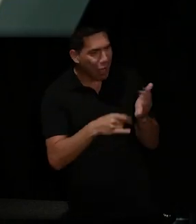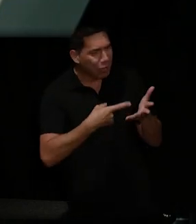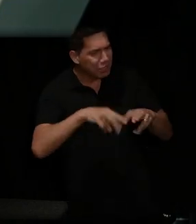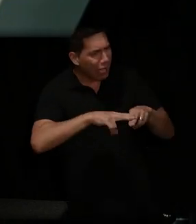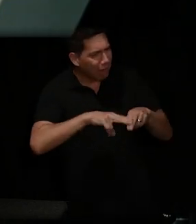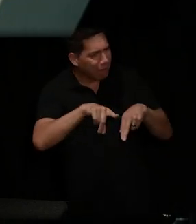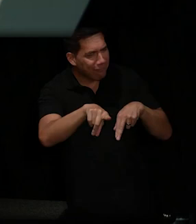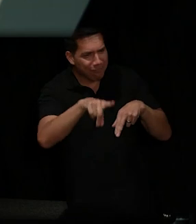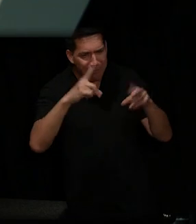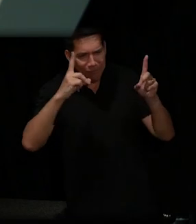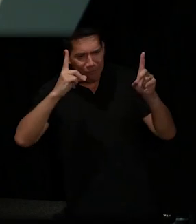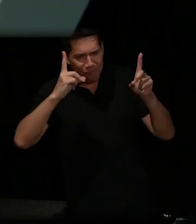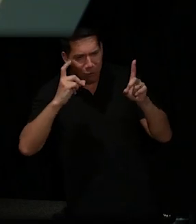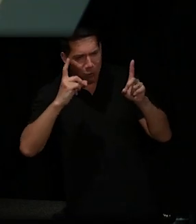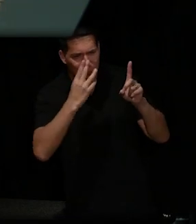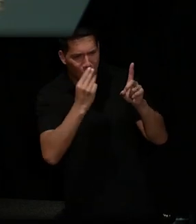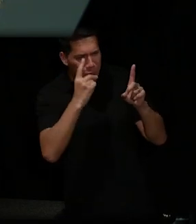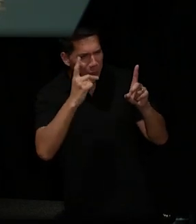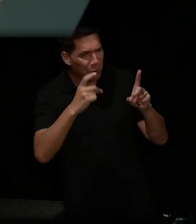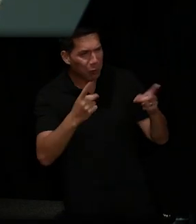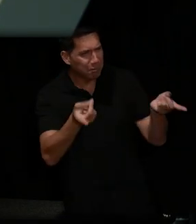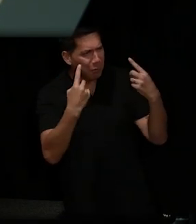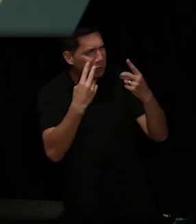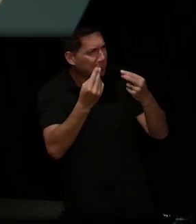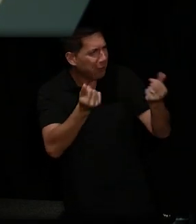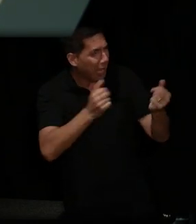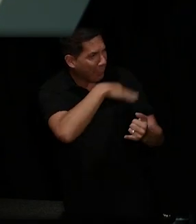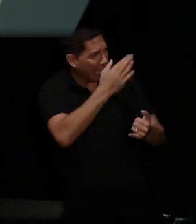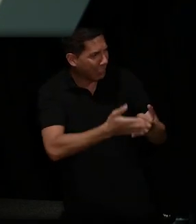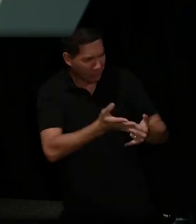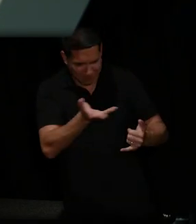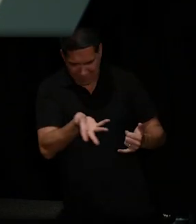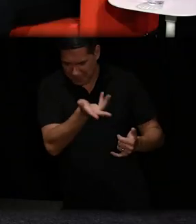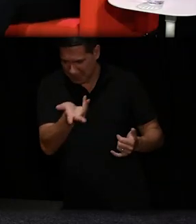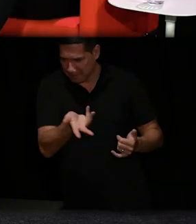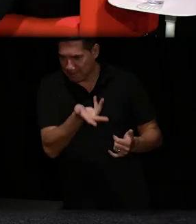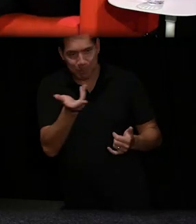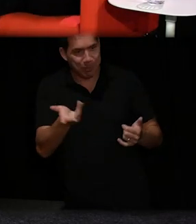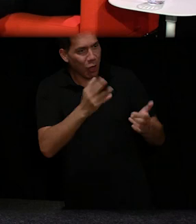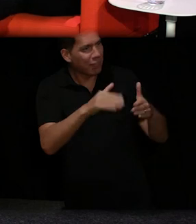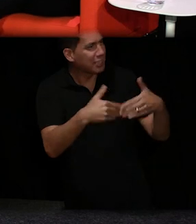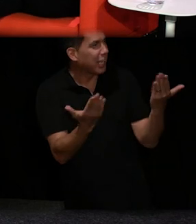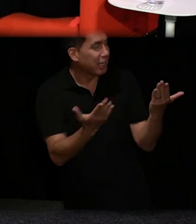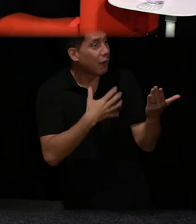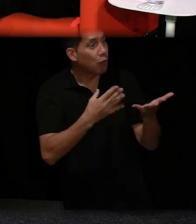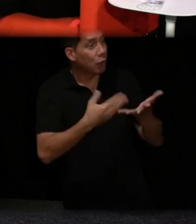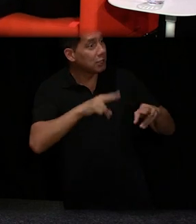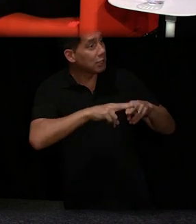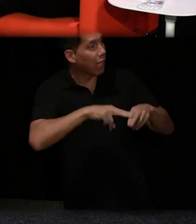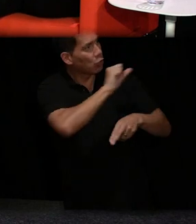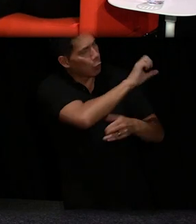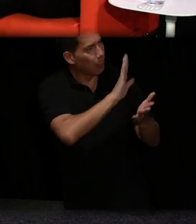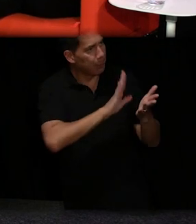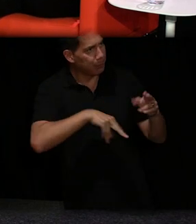photo call that they were at the very end of the days for the staff who, as your parents put